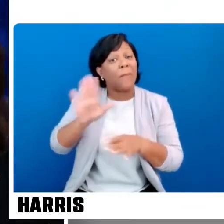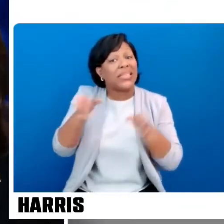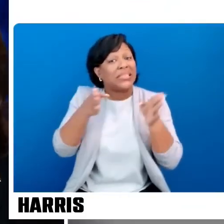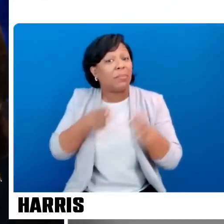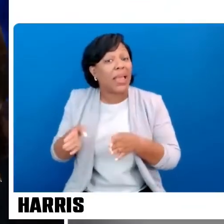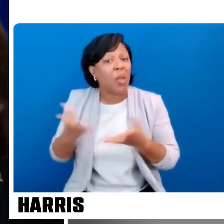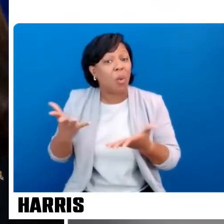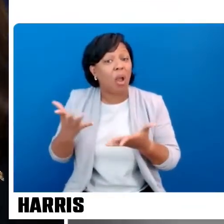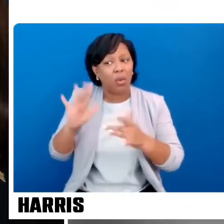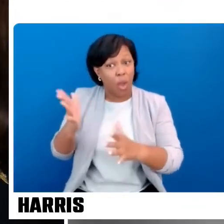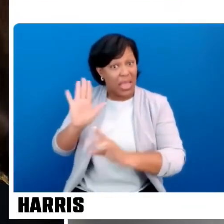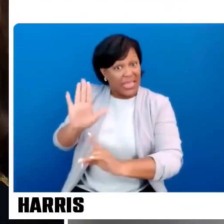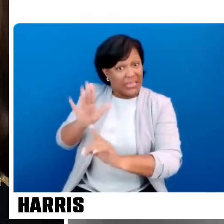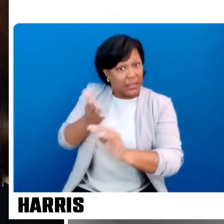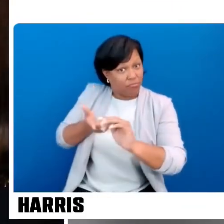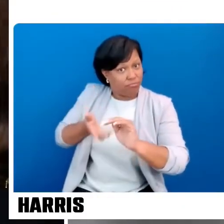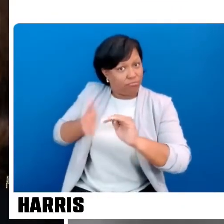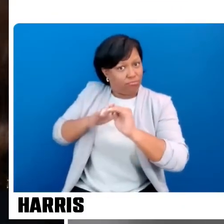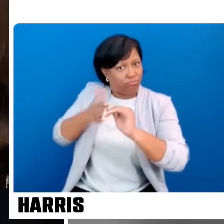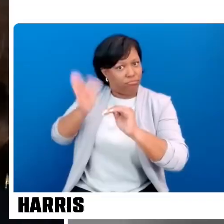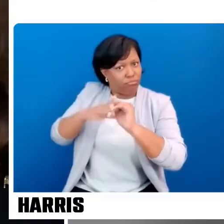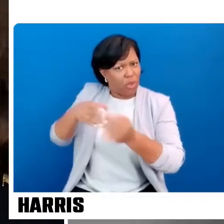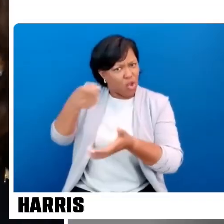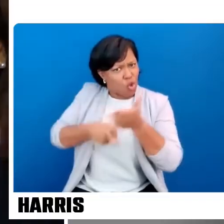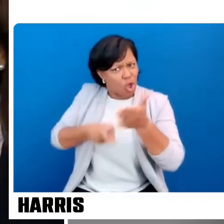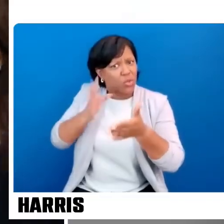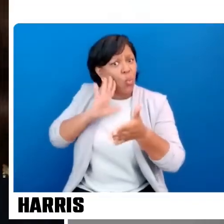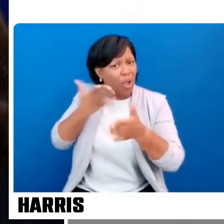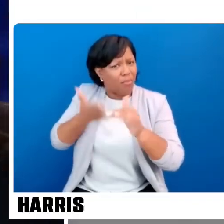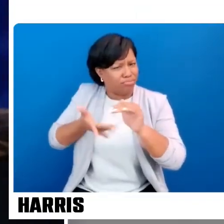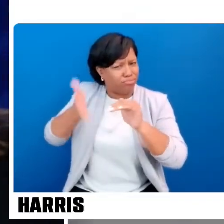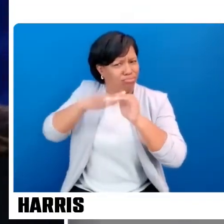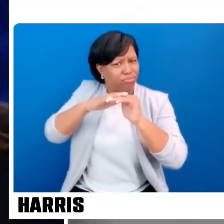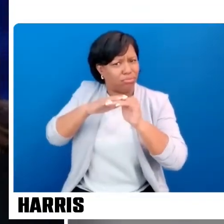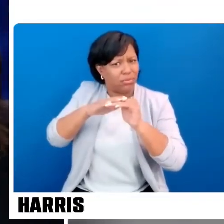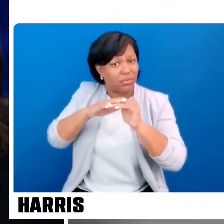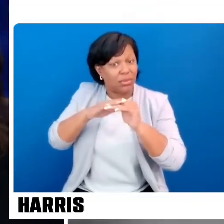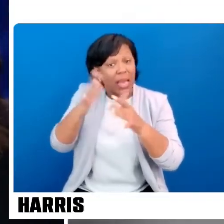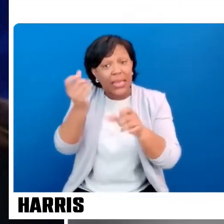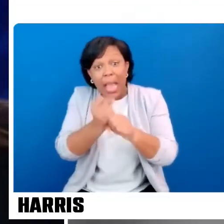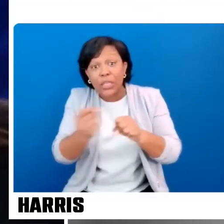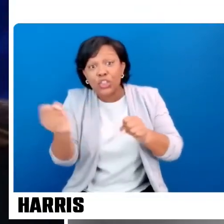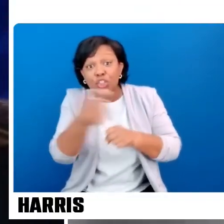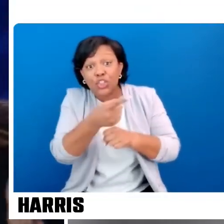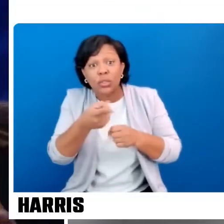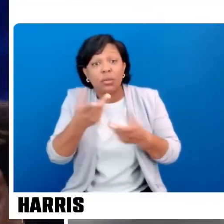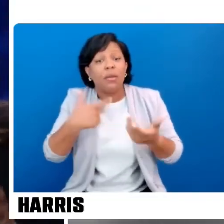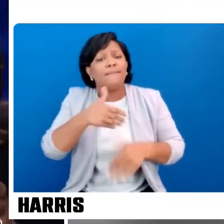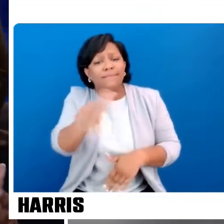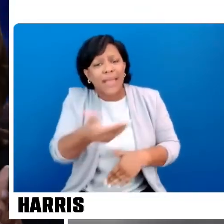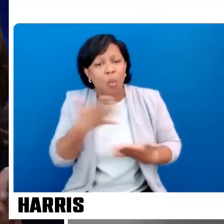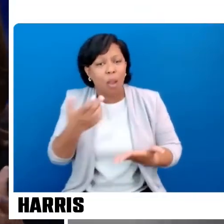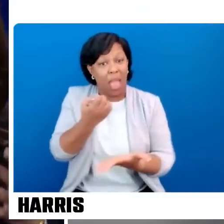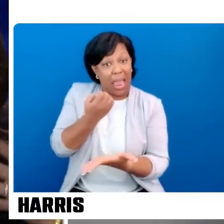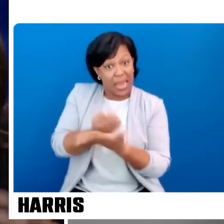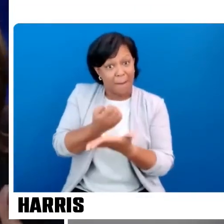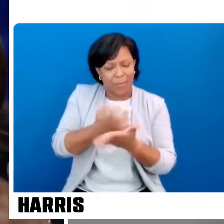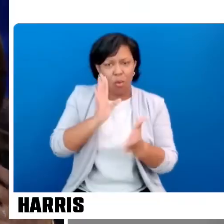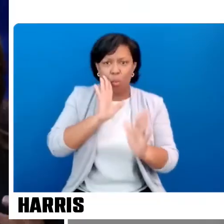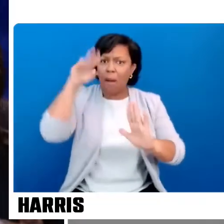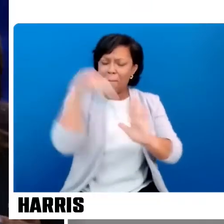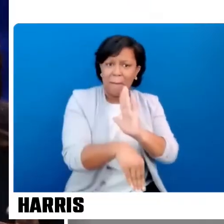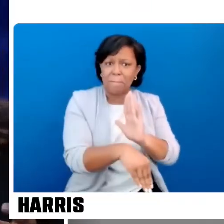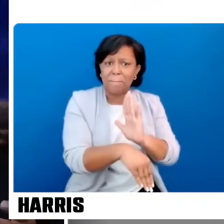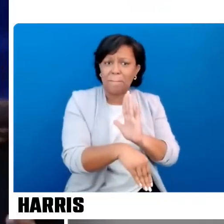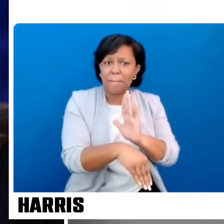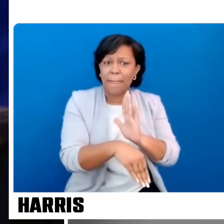middle of next year would invite a recession. You just have to look at where we are and where we stand on the issues. And I'd